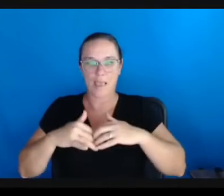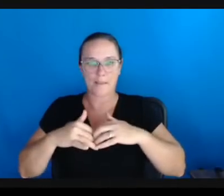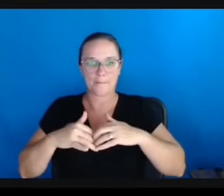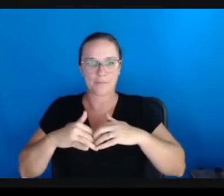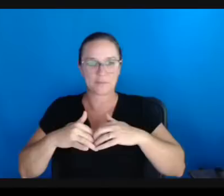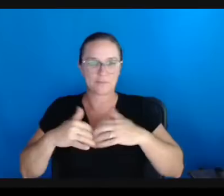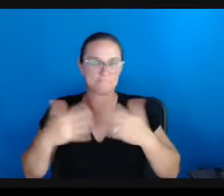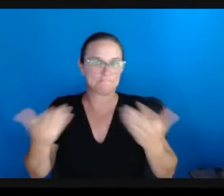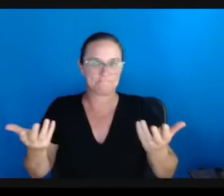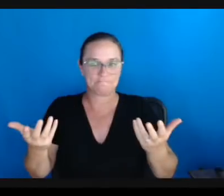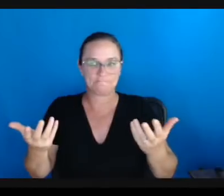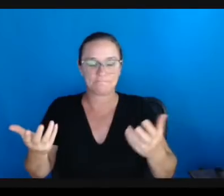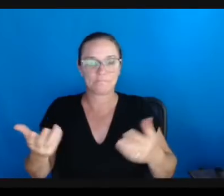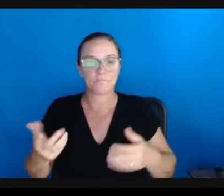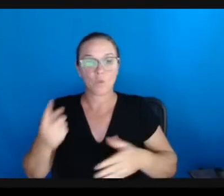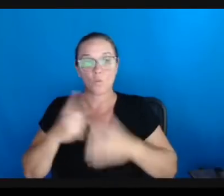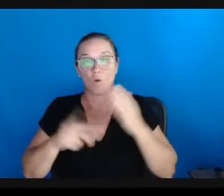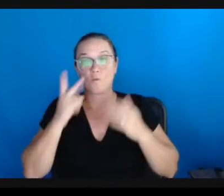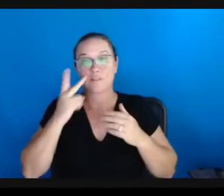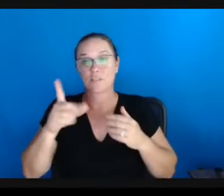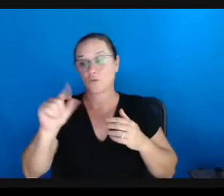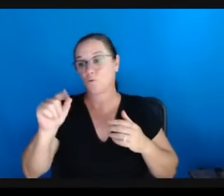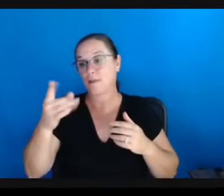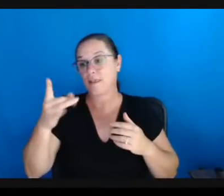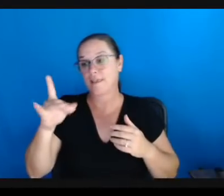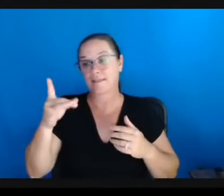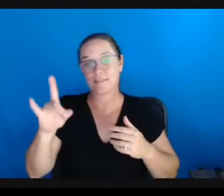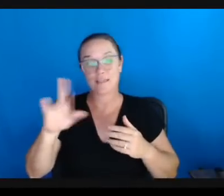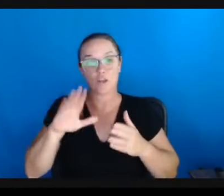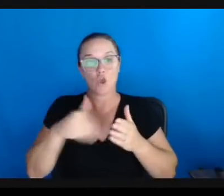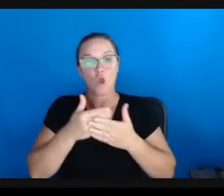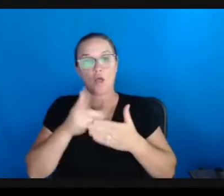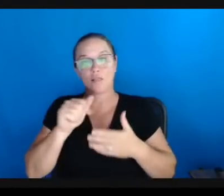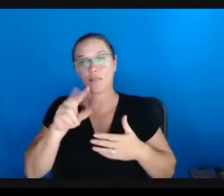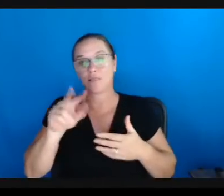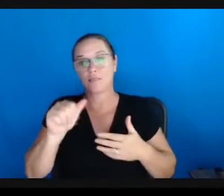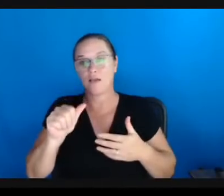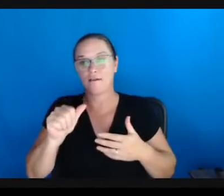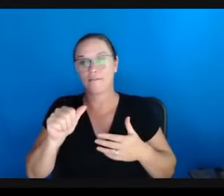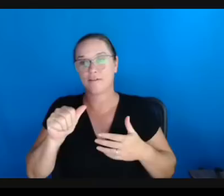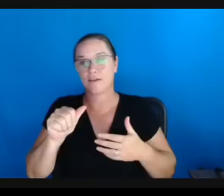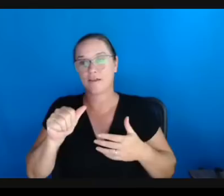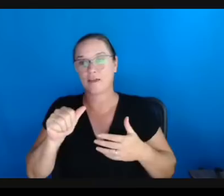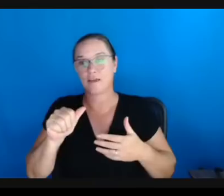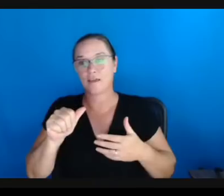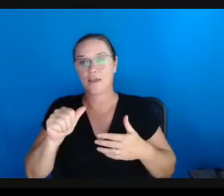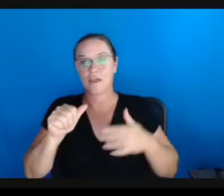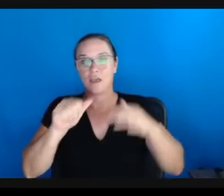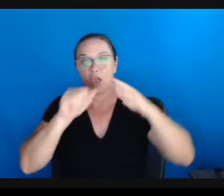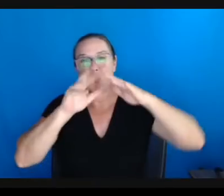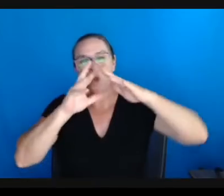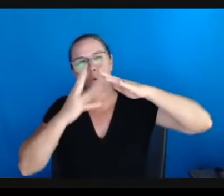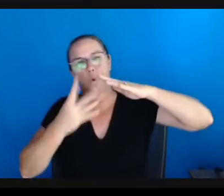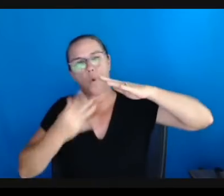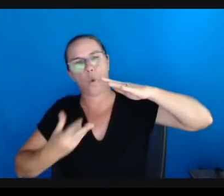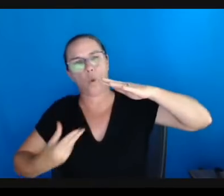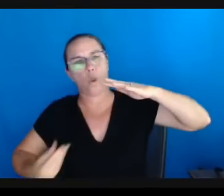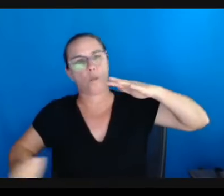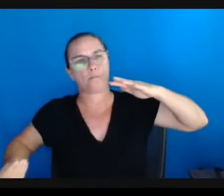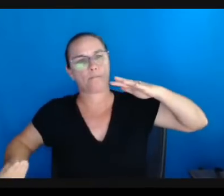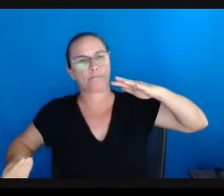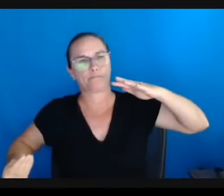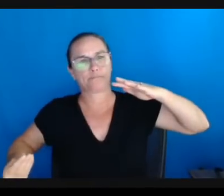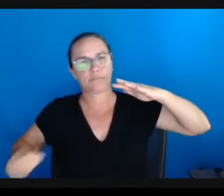weight. What we saw in 2018 for the collapse was all the lava drained out from way underneath this, out the rift zone from below,